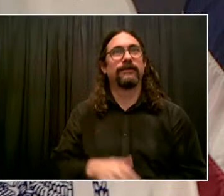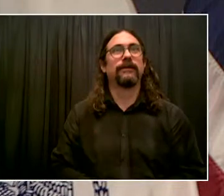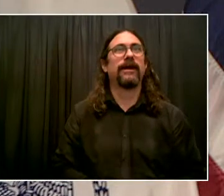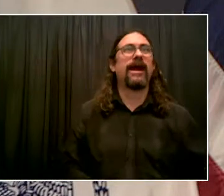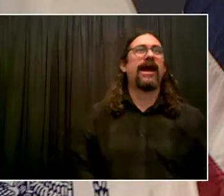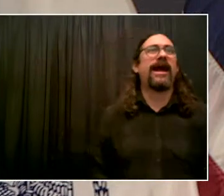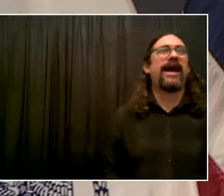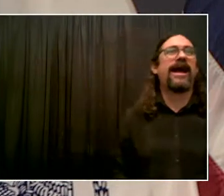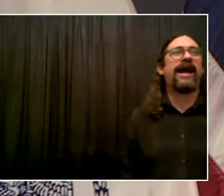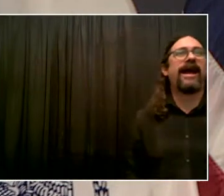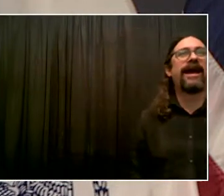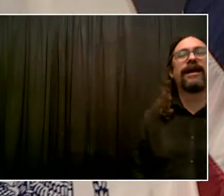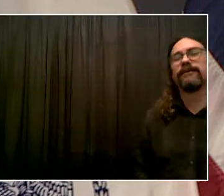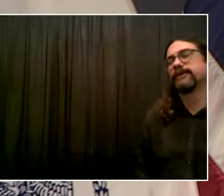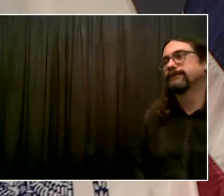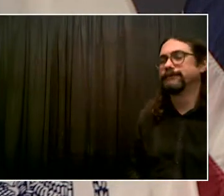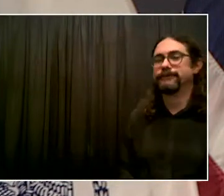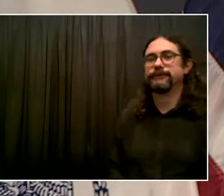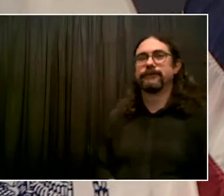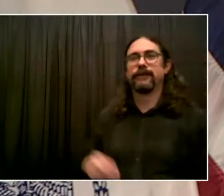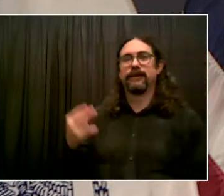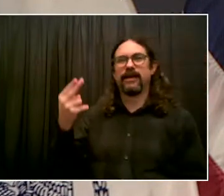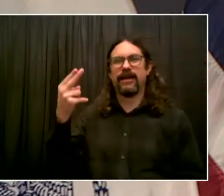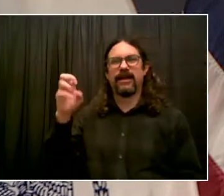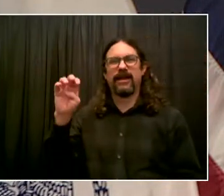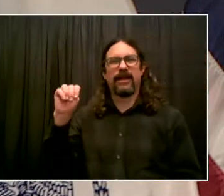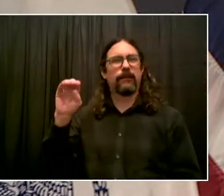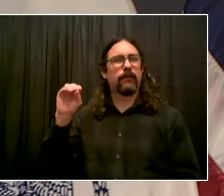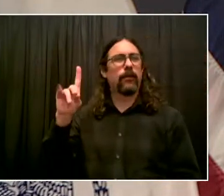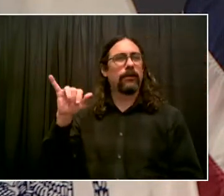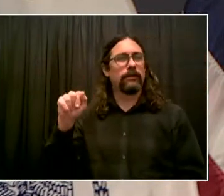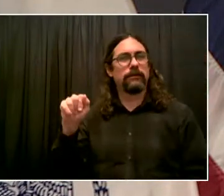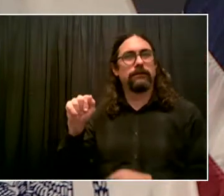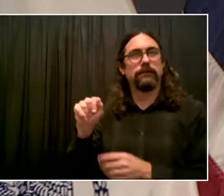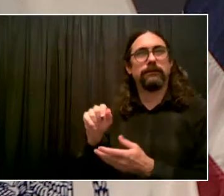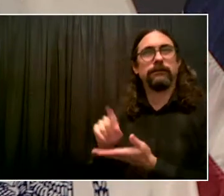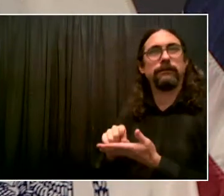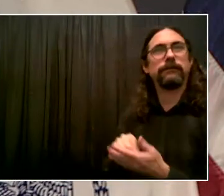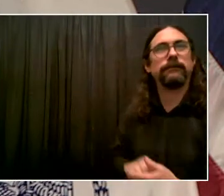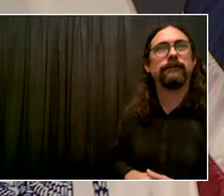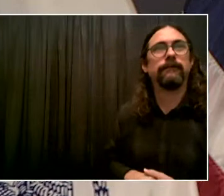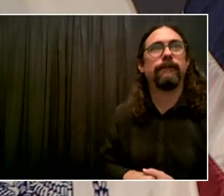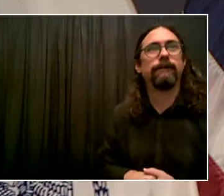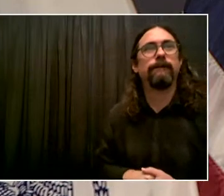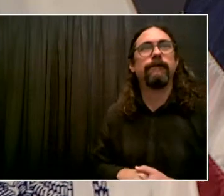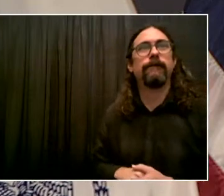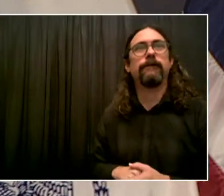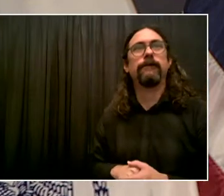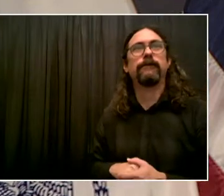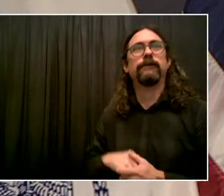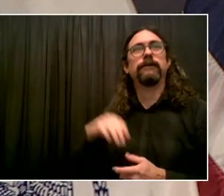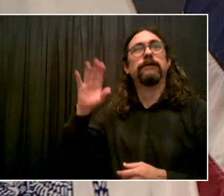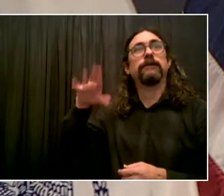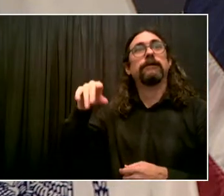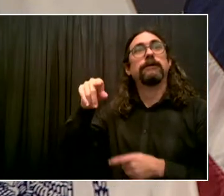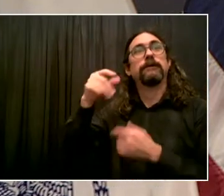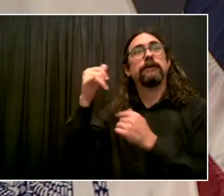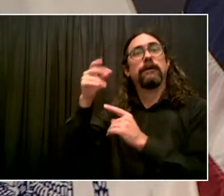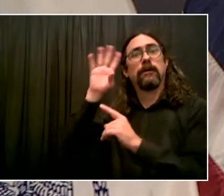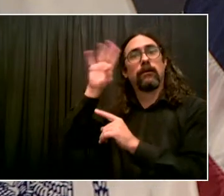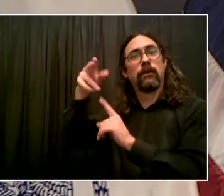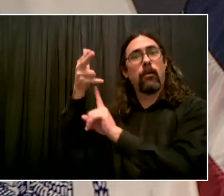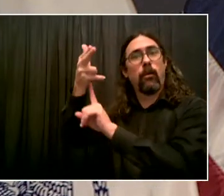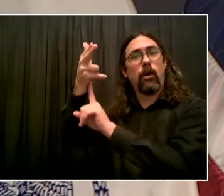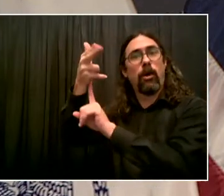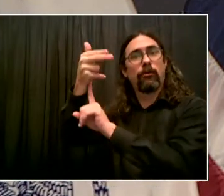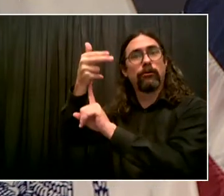workers laid off during the pandemic, surrounded by members of the Hotel Trades Council. The Times has reported in the past that that was the only union to endorse your presidential